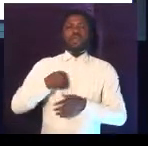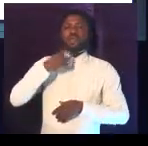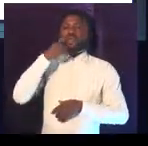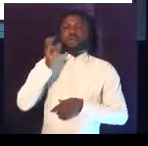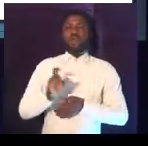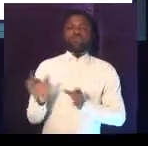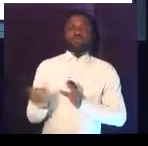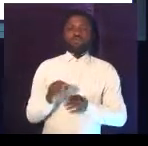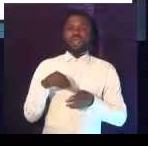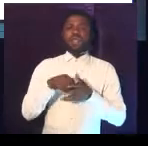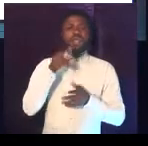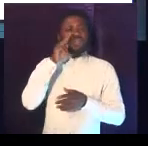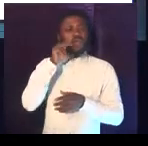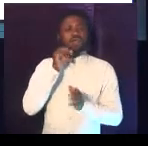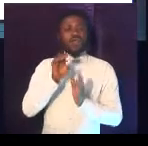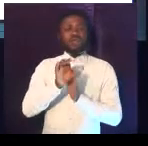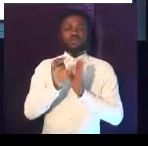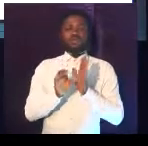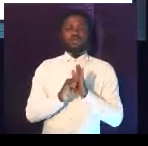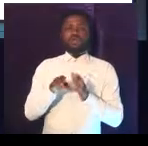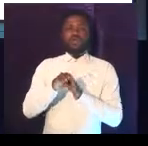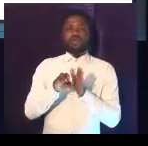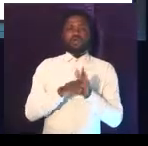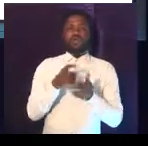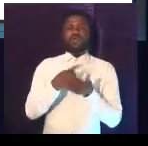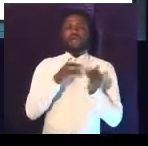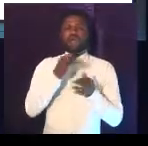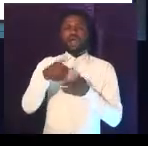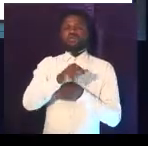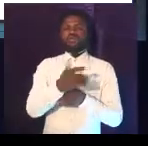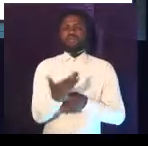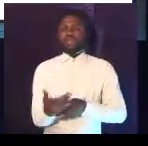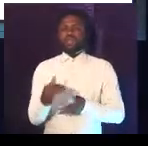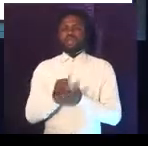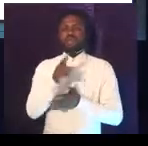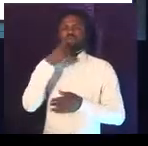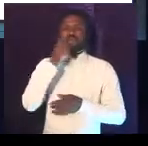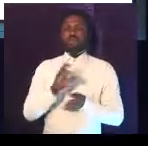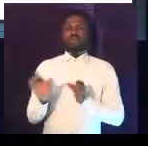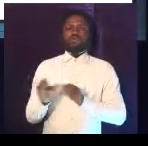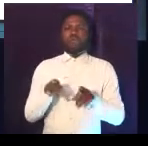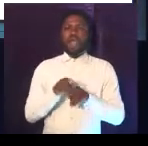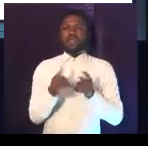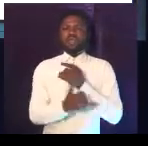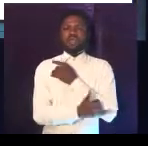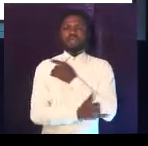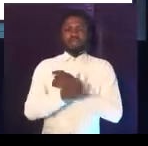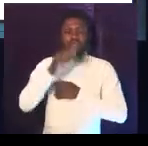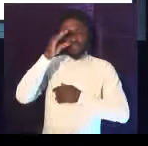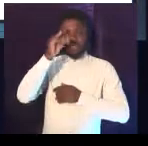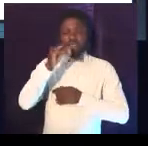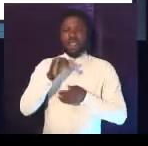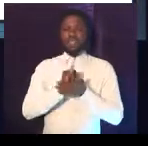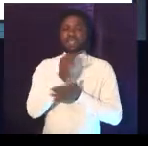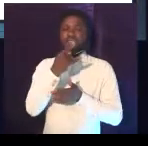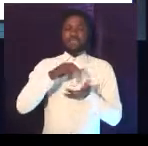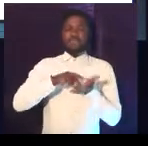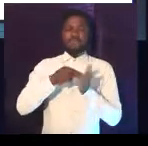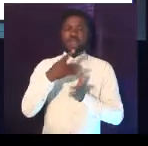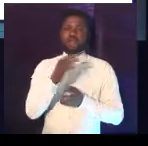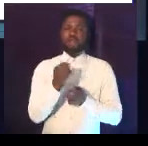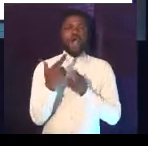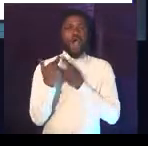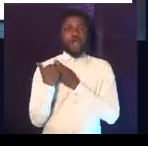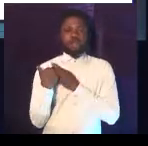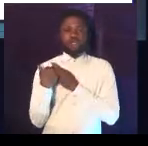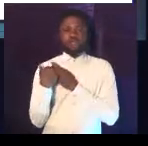do. In Nigerian Constitution, what are those activities that is expected of you to do as a citizen? So that is what we